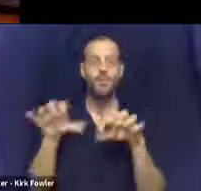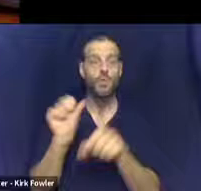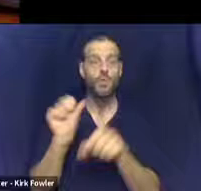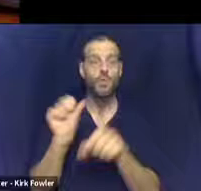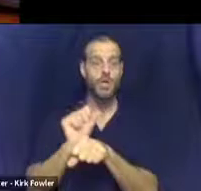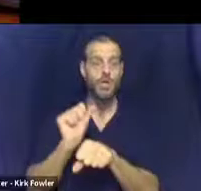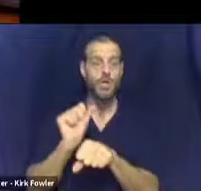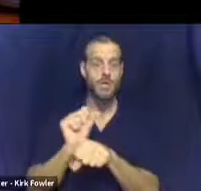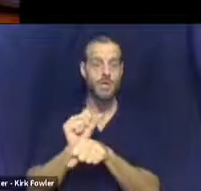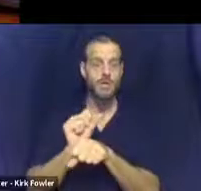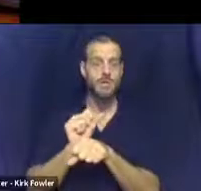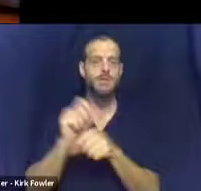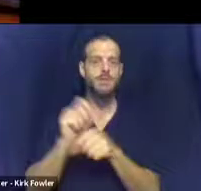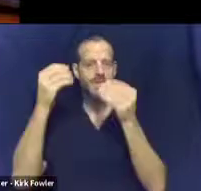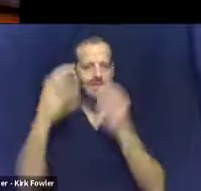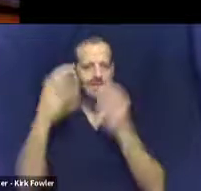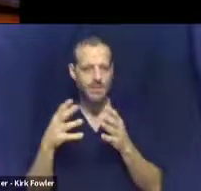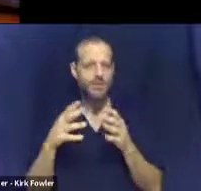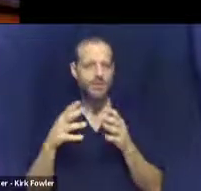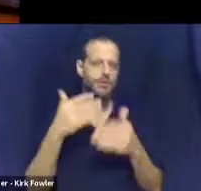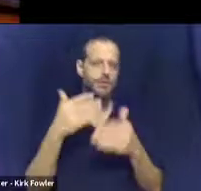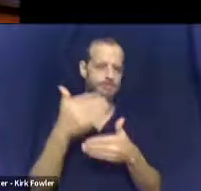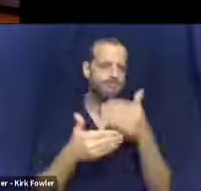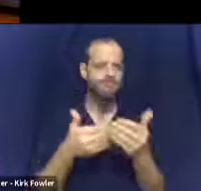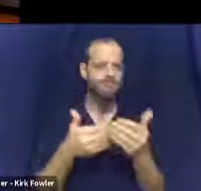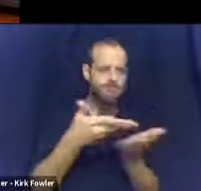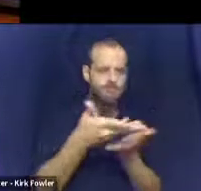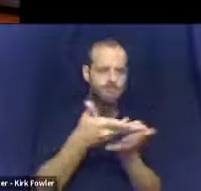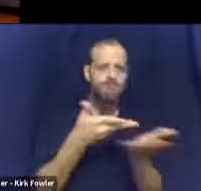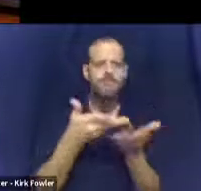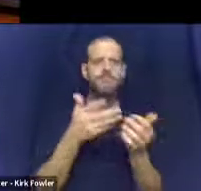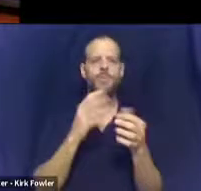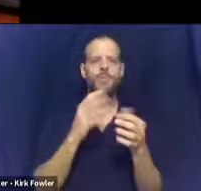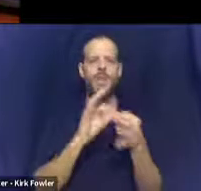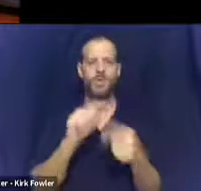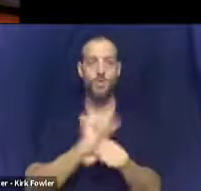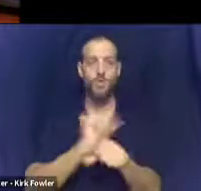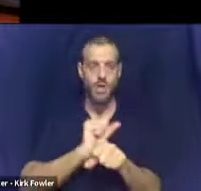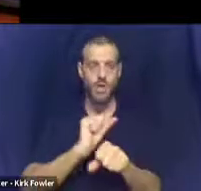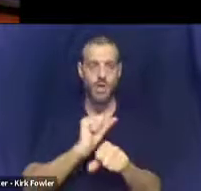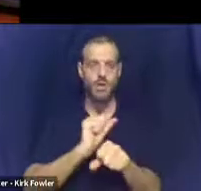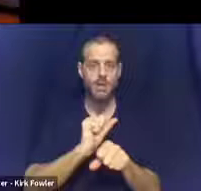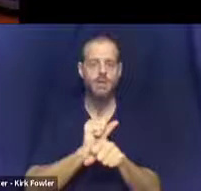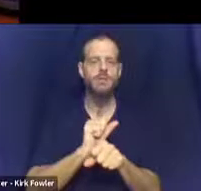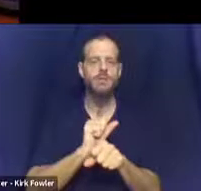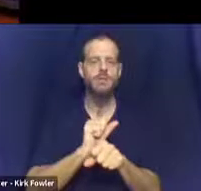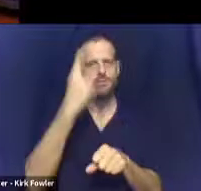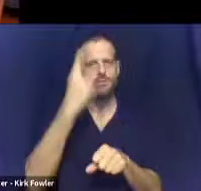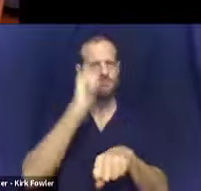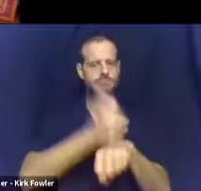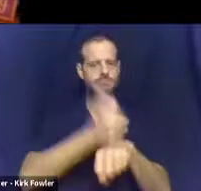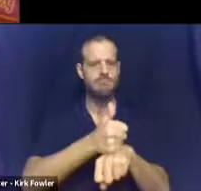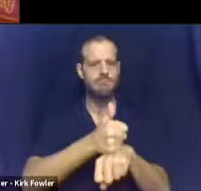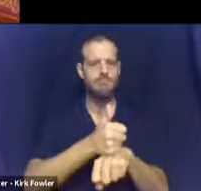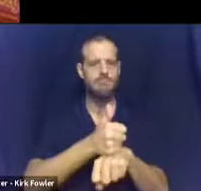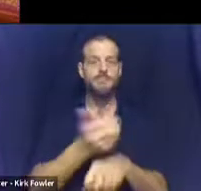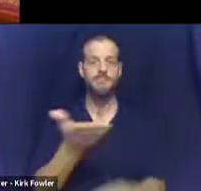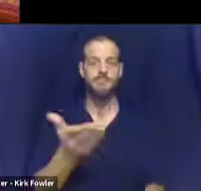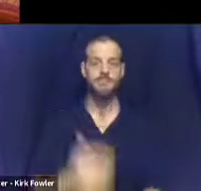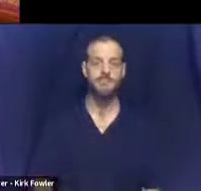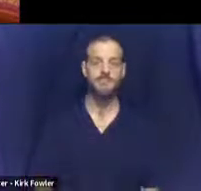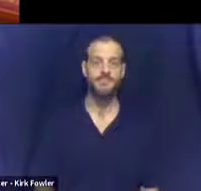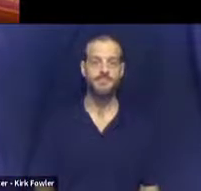is going through some of the work tasks with him to solidify that. So I'm going to go ahead and play that. What should you do today?